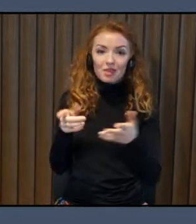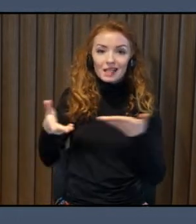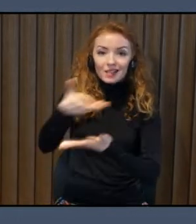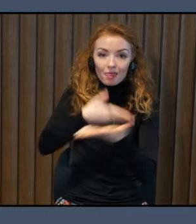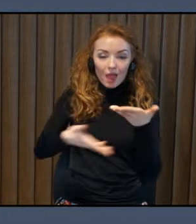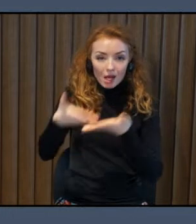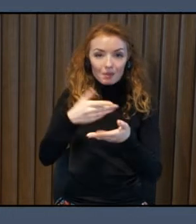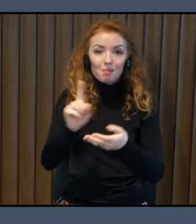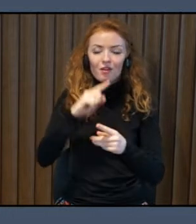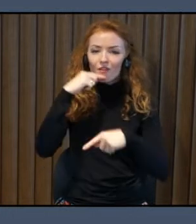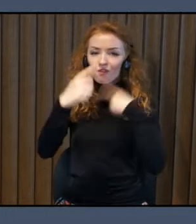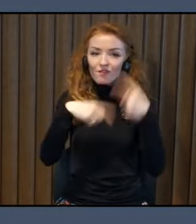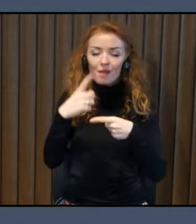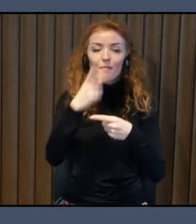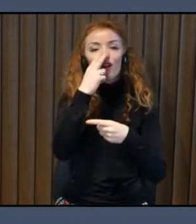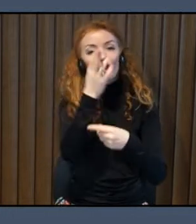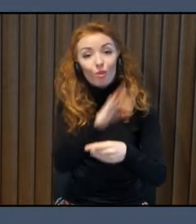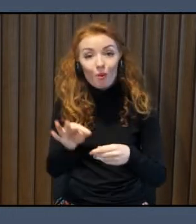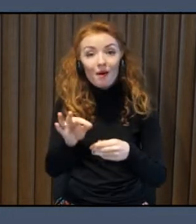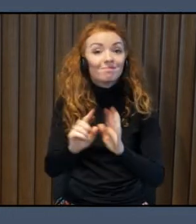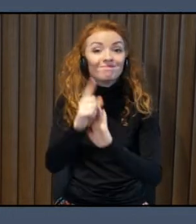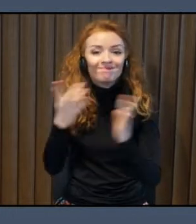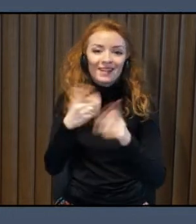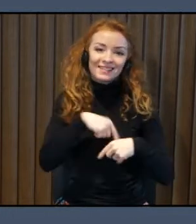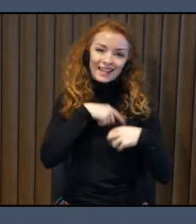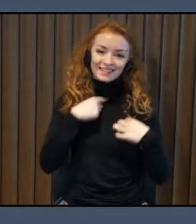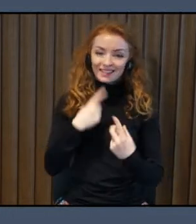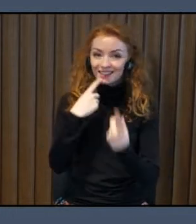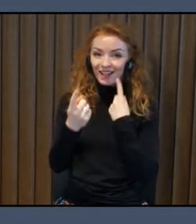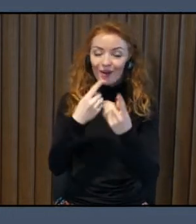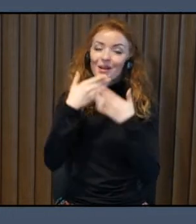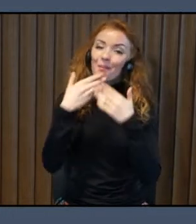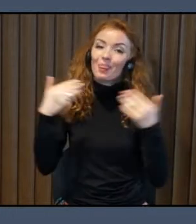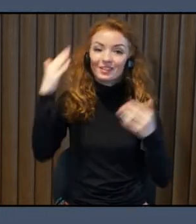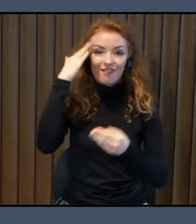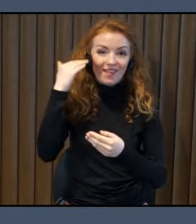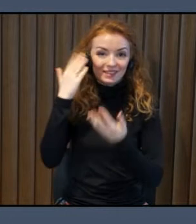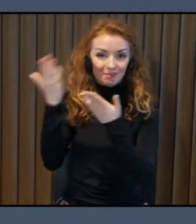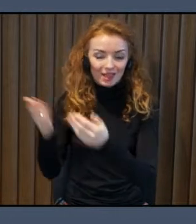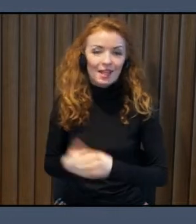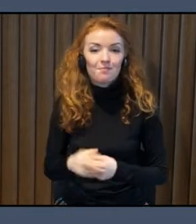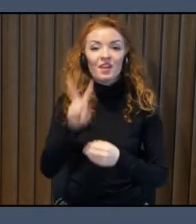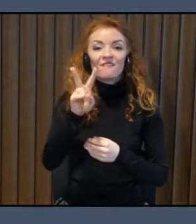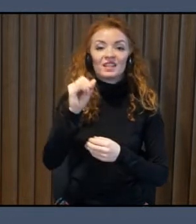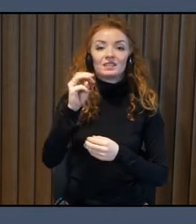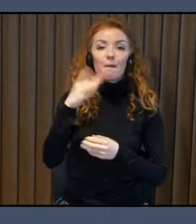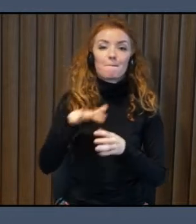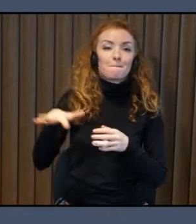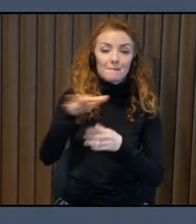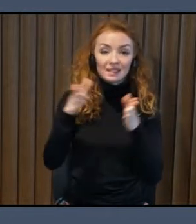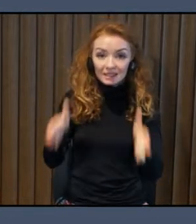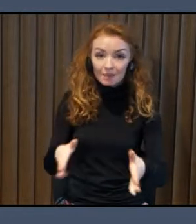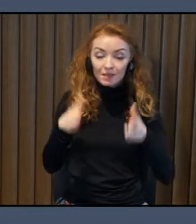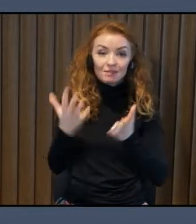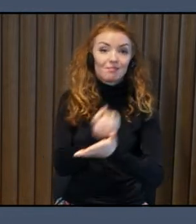created. So we can see this cooperation, which starts from a very sincere conversation.